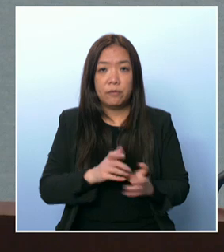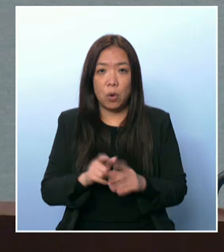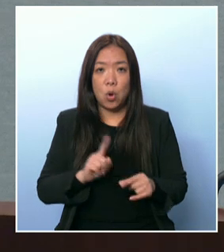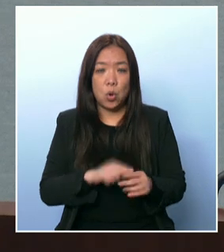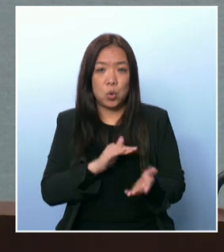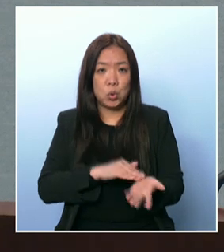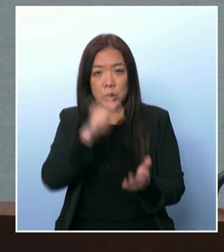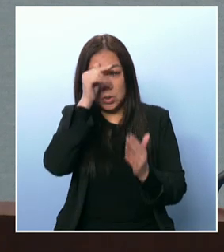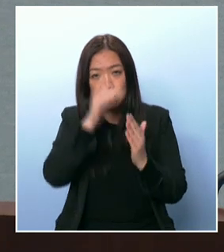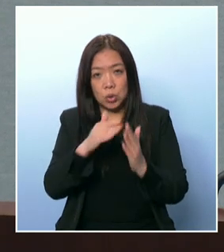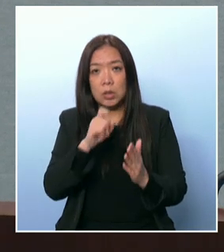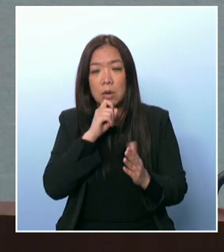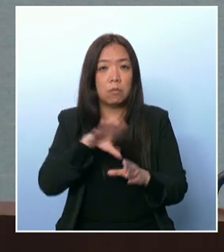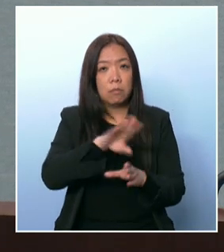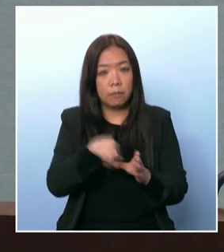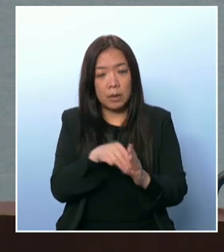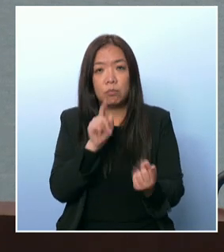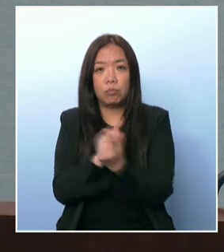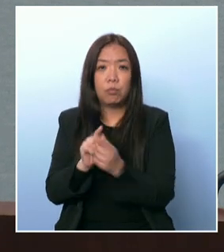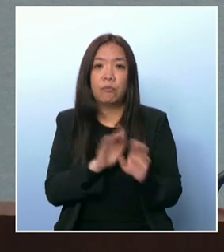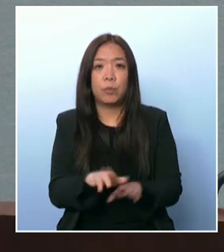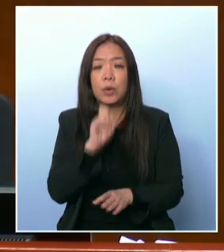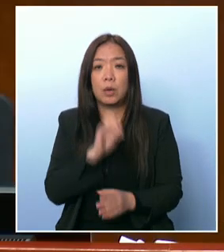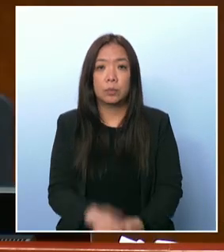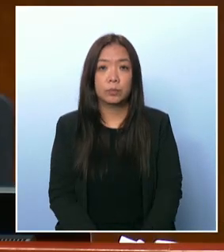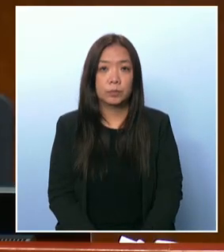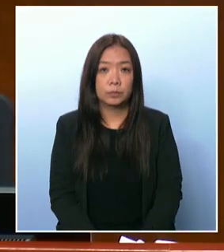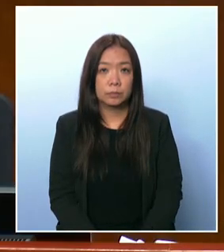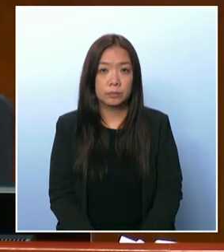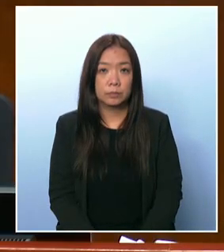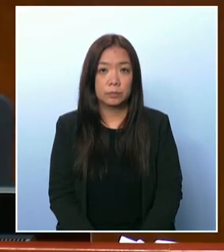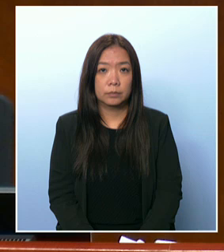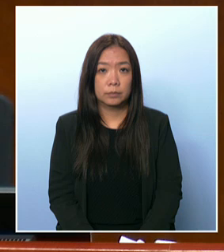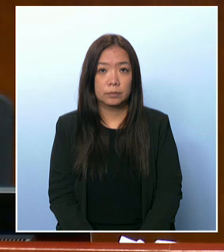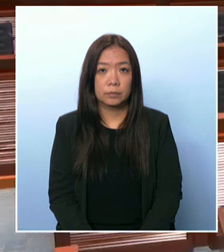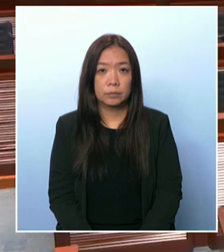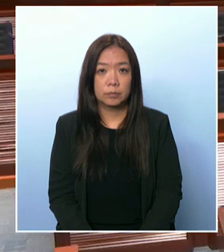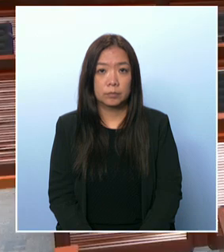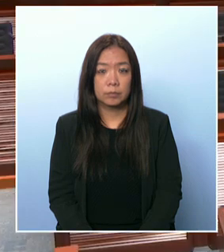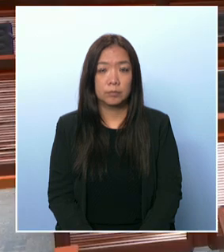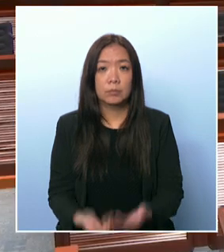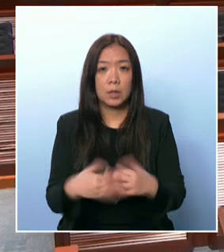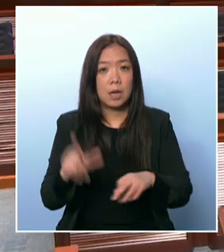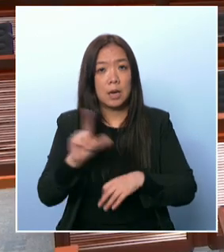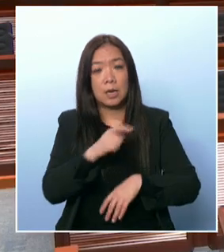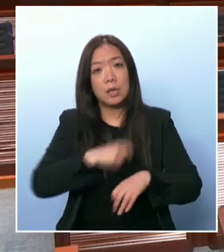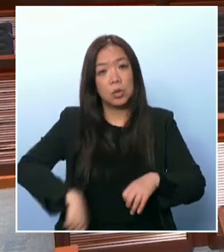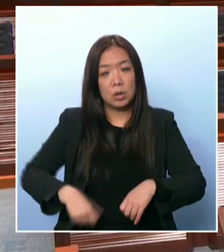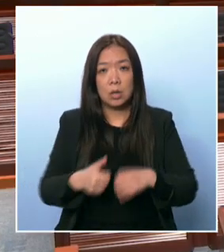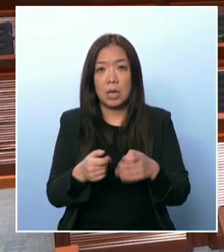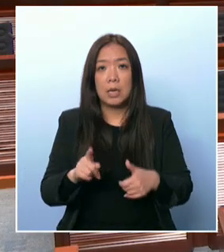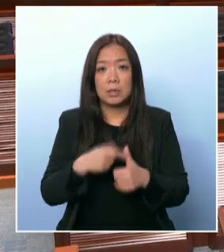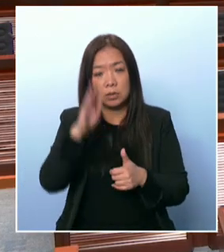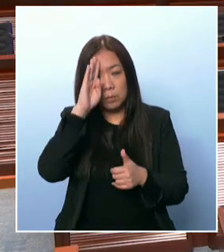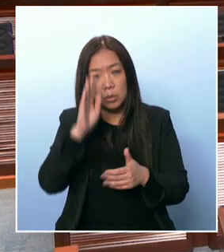disciplines. So in terms of gynecology and pediatrics, the Chinese medicine hospital will offer a comprehensive range of